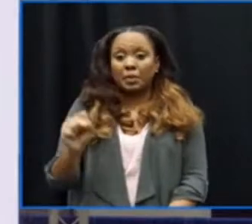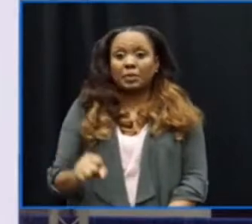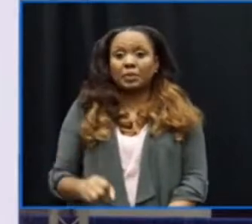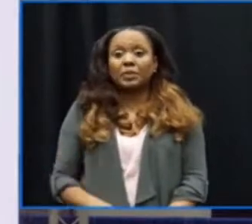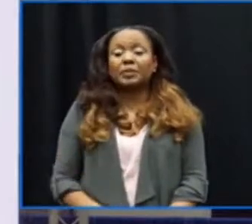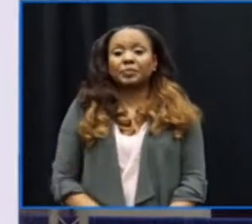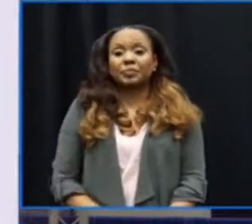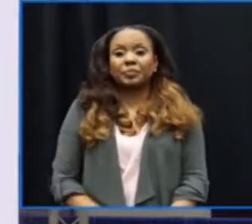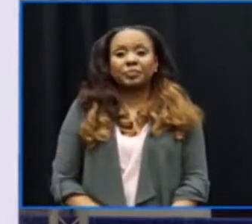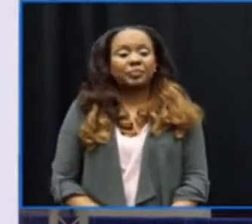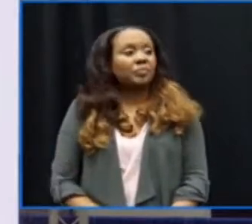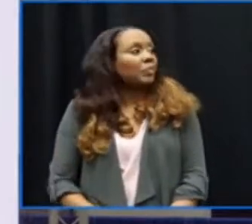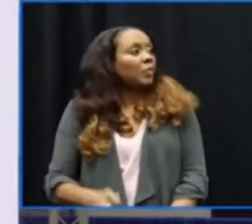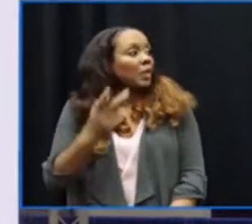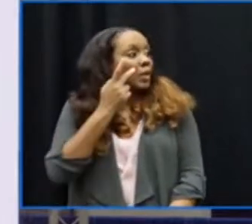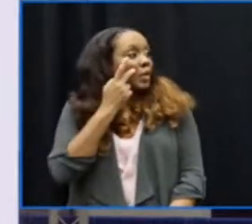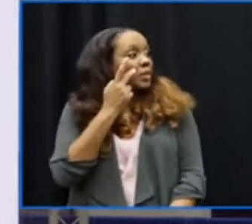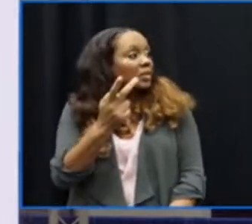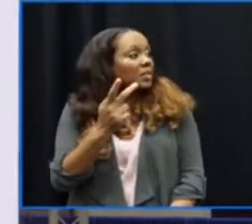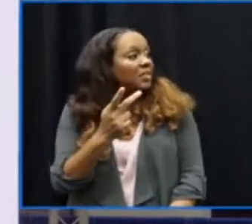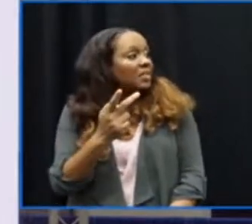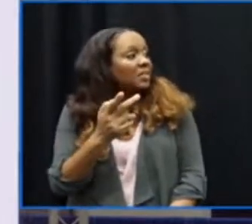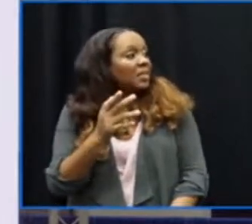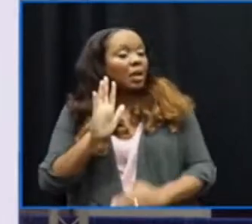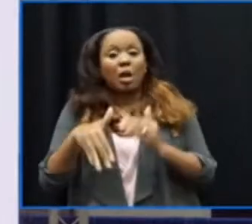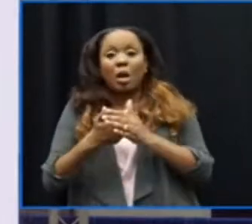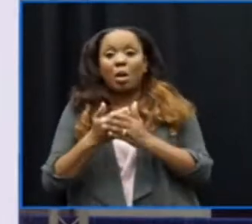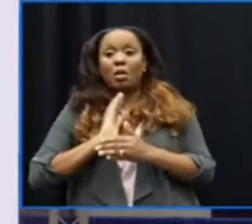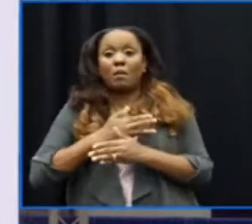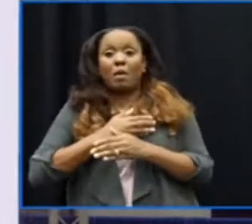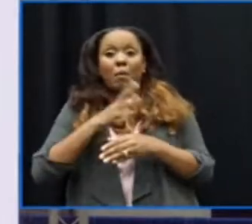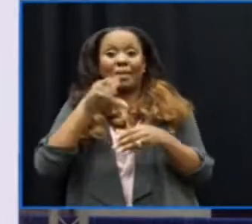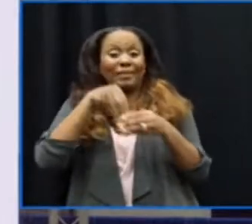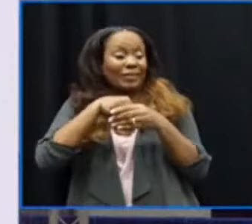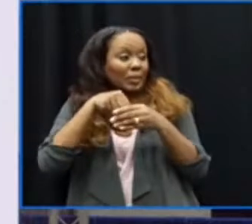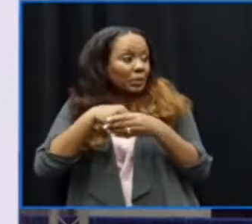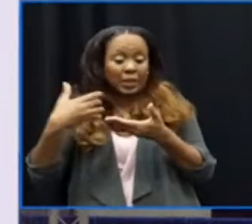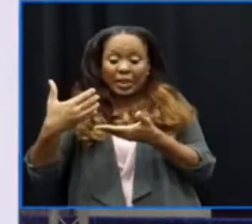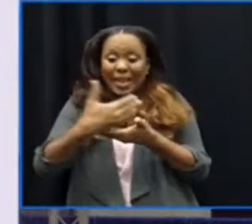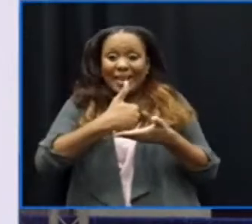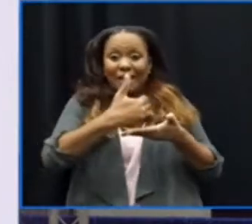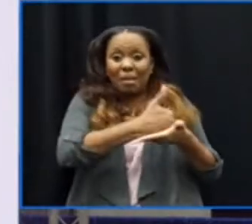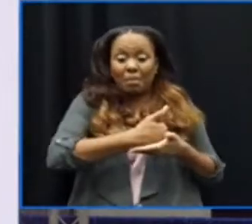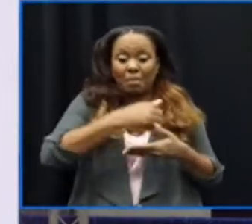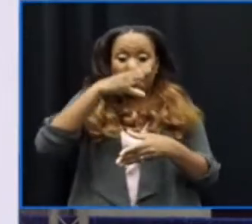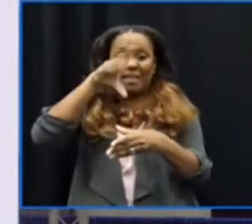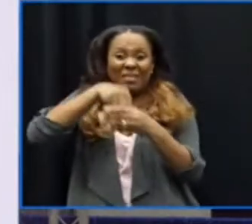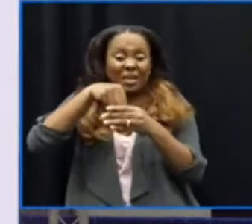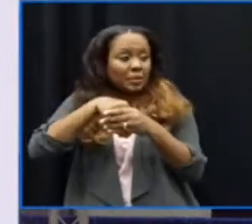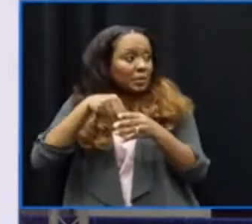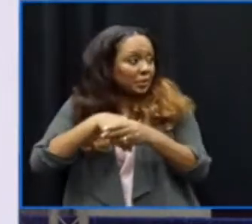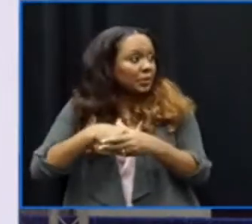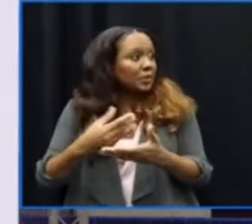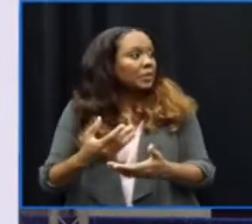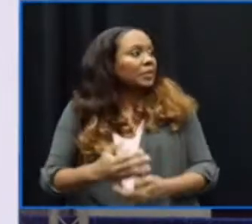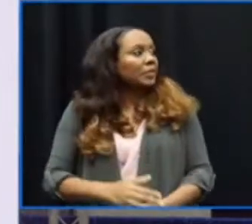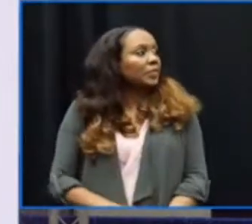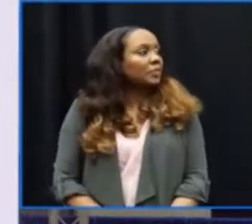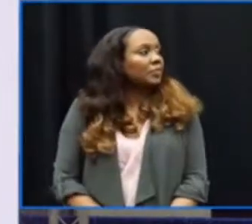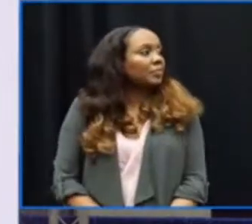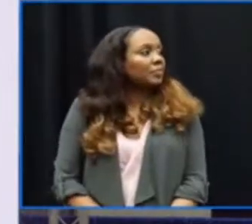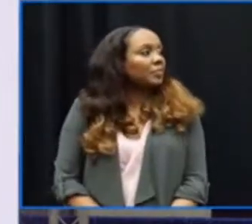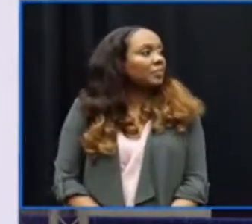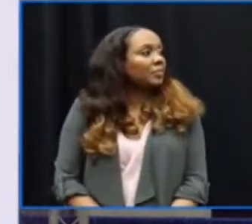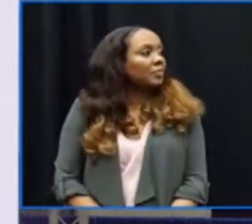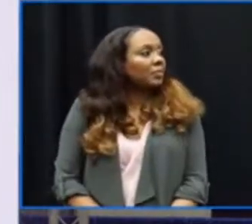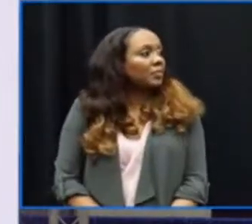the savings that we've accumulated over the last 55 years, are now being tapped into and used to help pay benefits. So